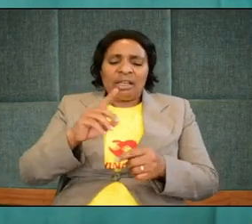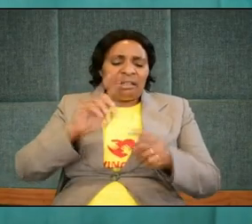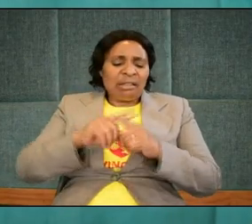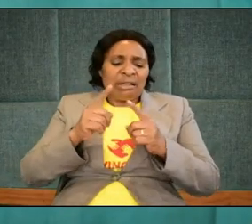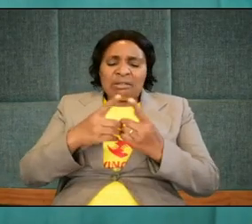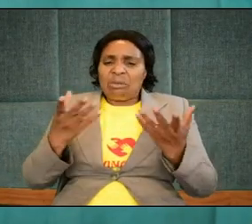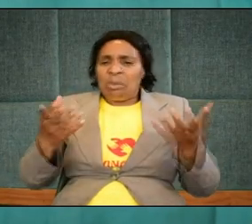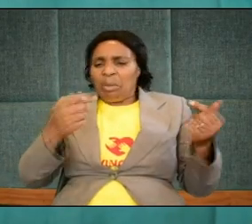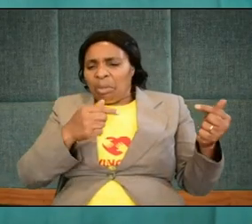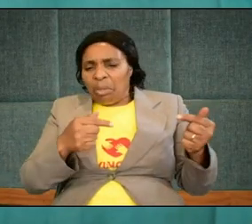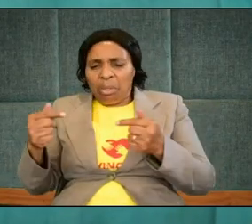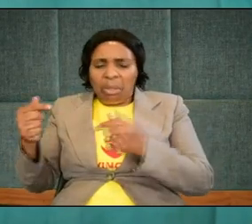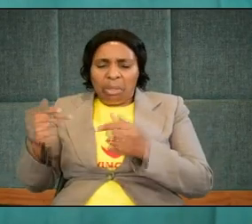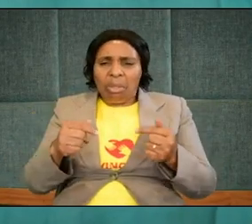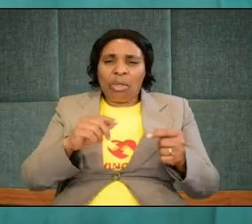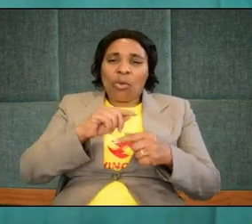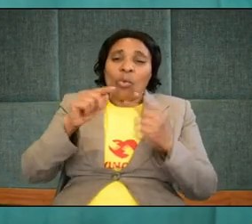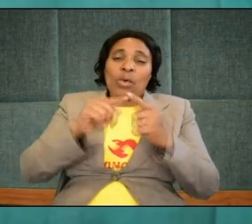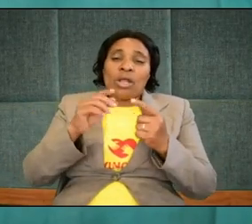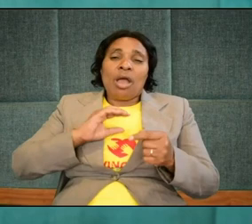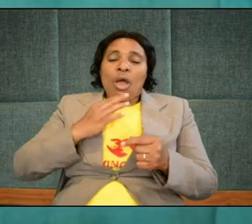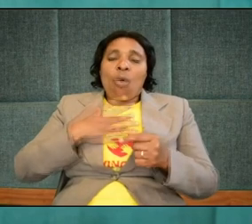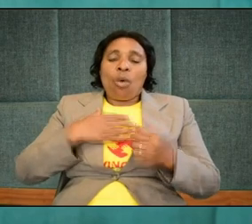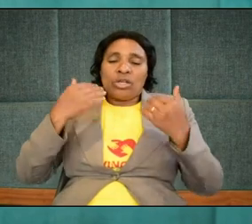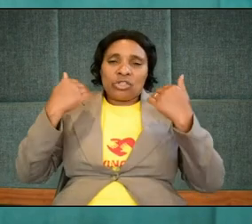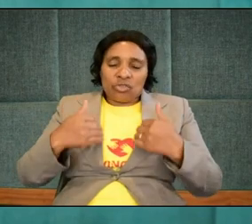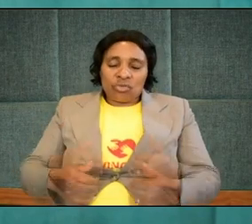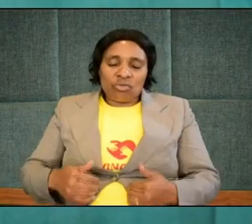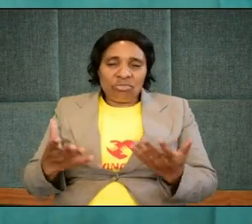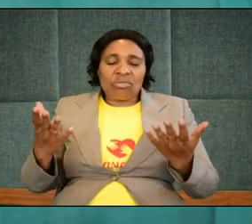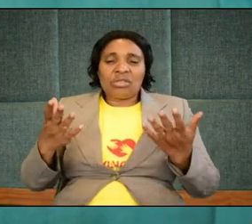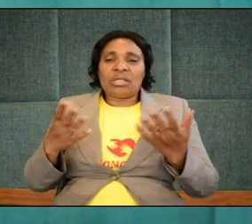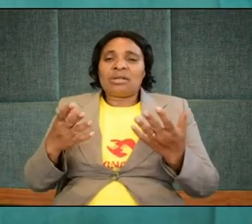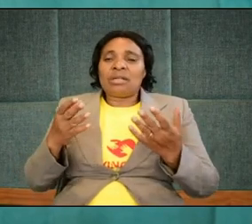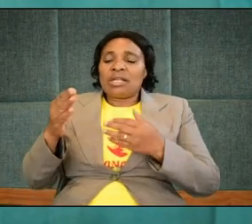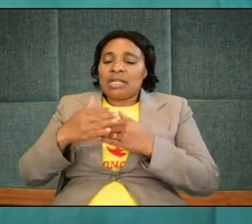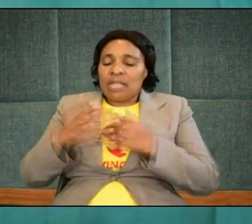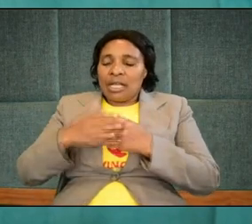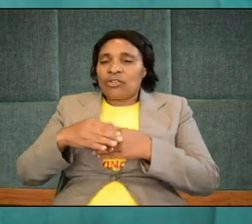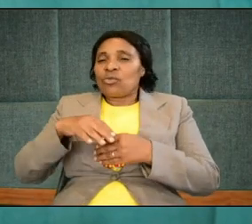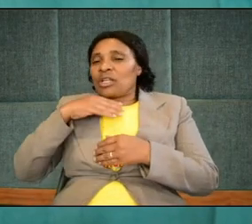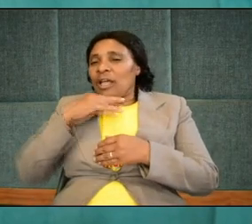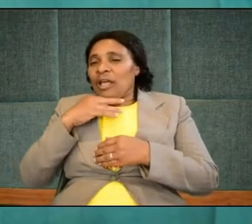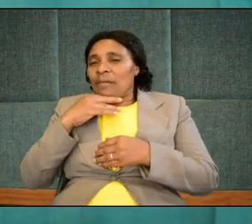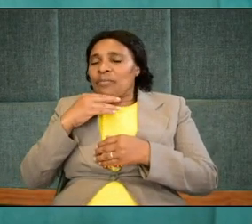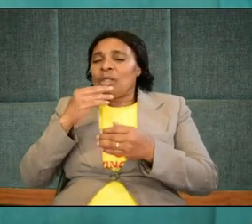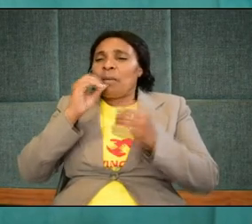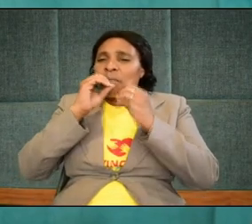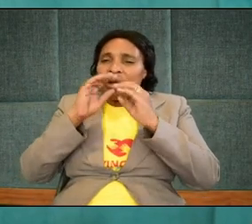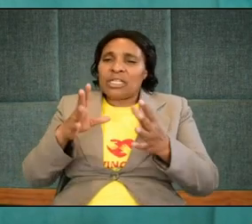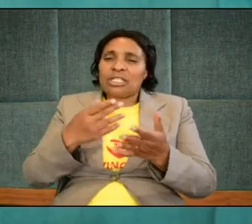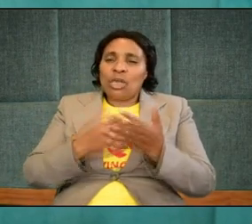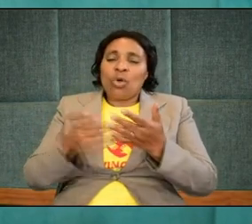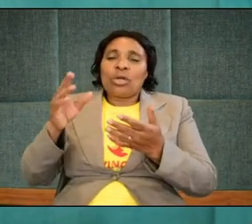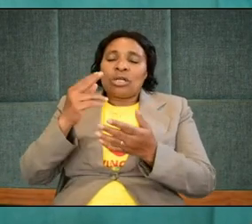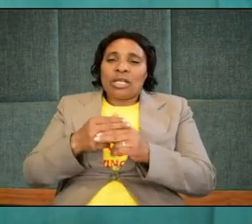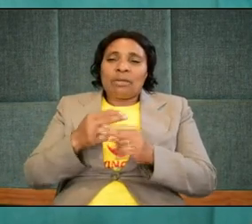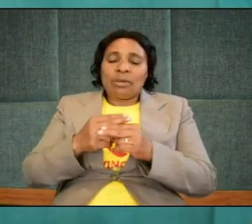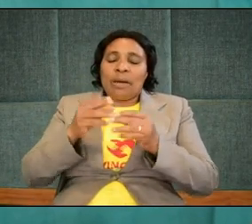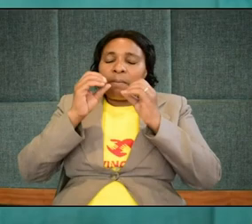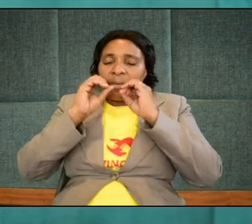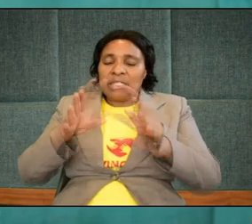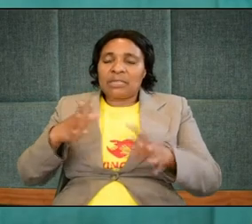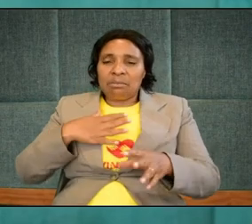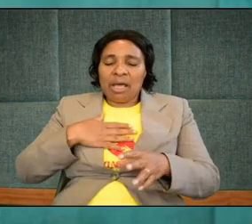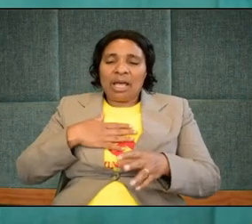soul is supposed to sing, "Bless the Lord, O my soul, and all that is within me. Bless his holy name. Bless the Lord, O my